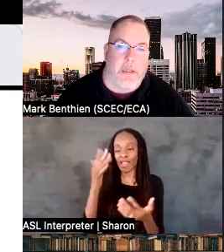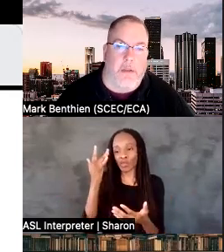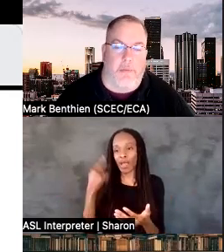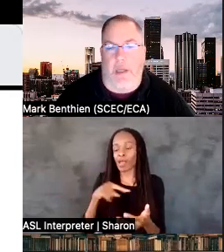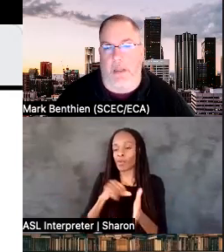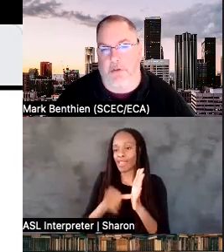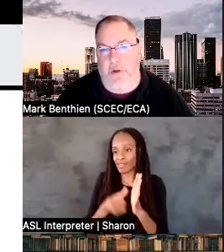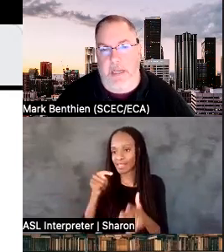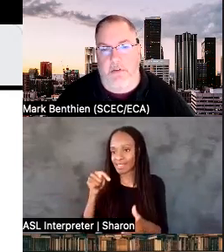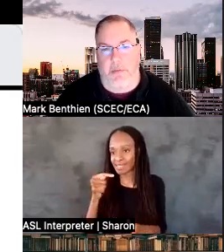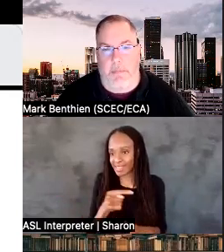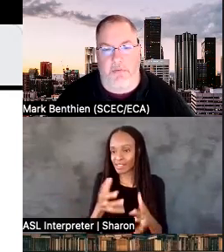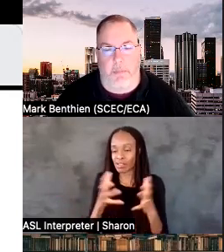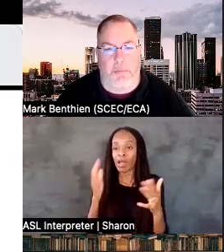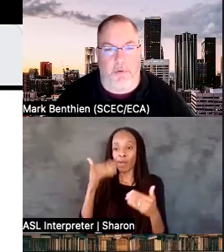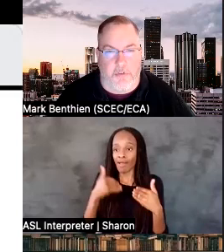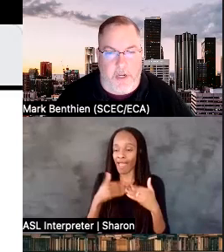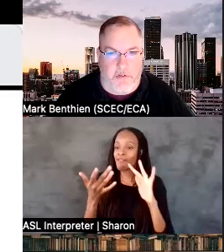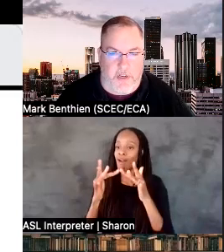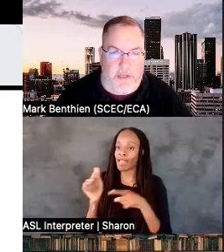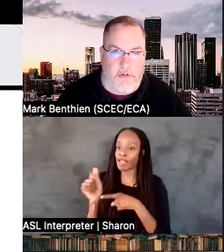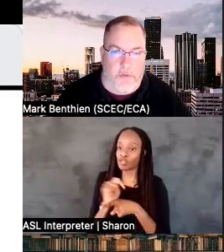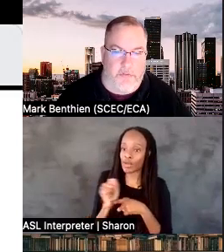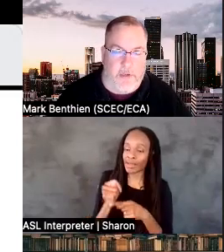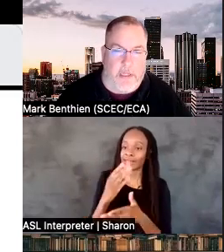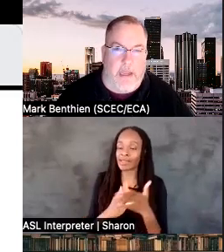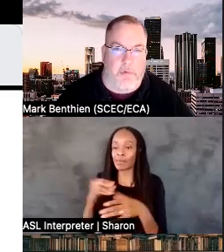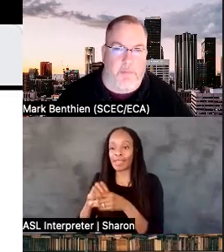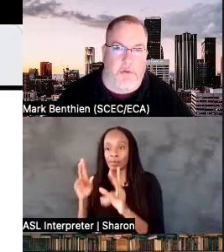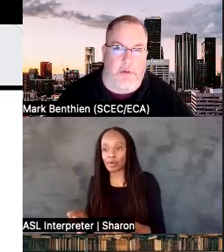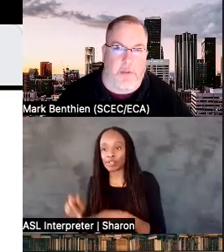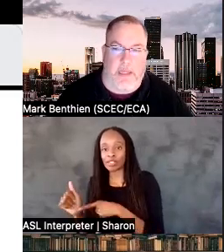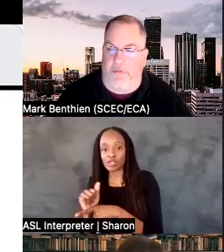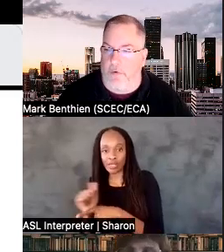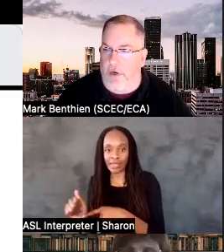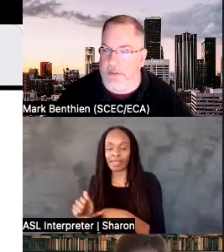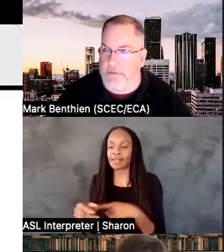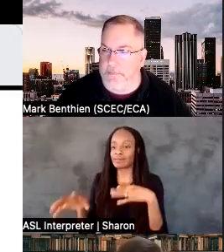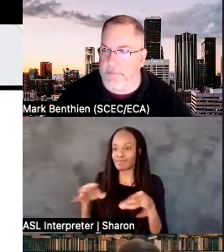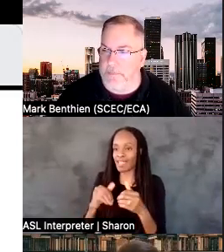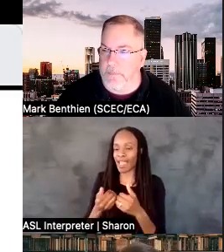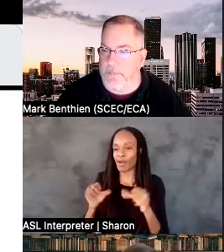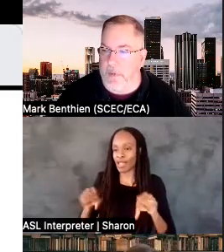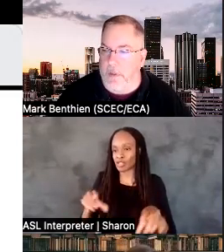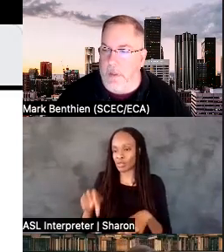having some online trainings and maybe some in-person trainings on how to do this, as we've been doing for the last few years.